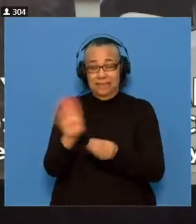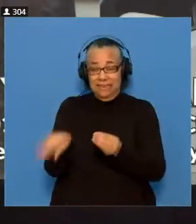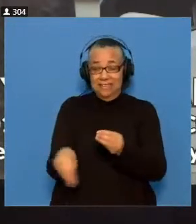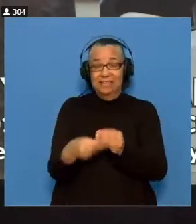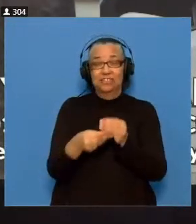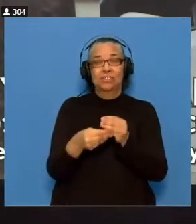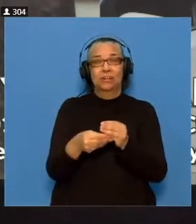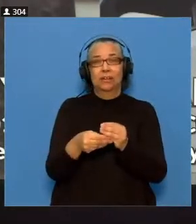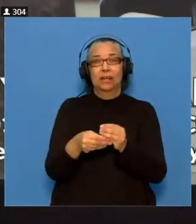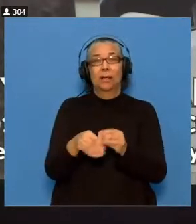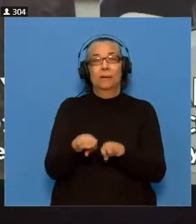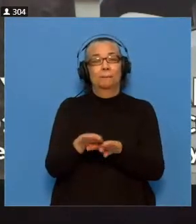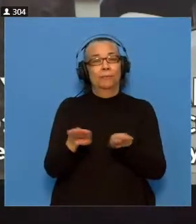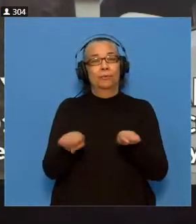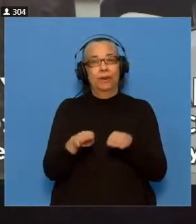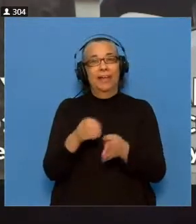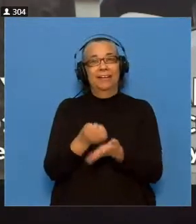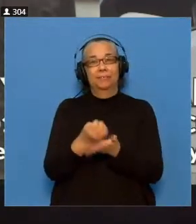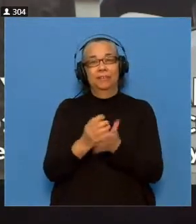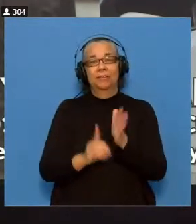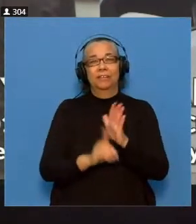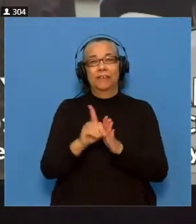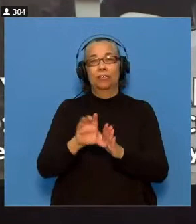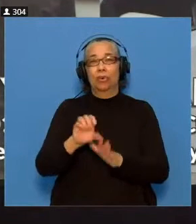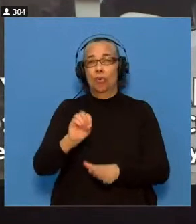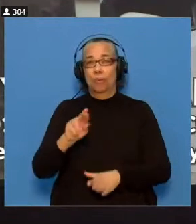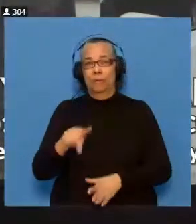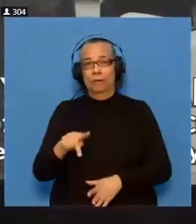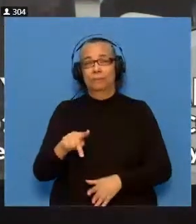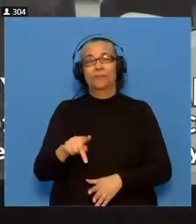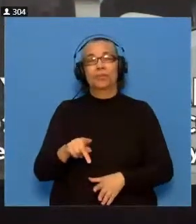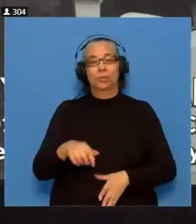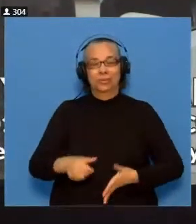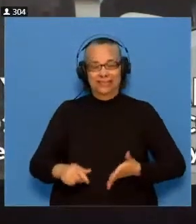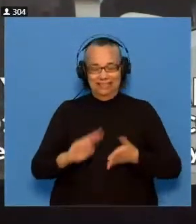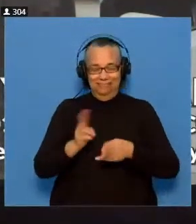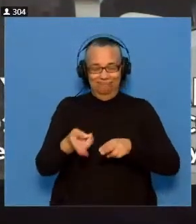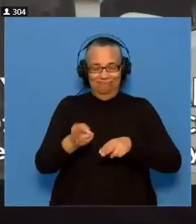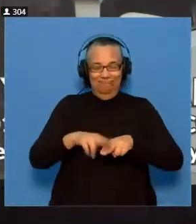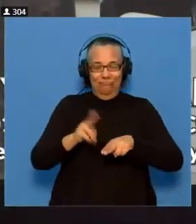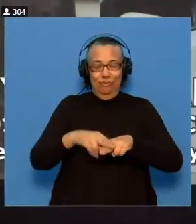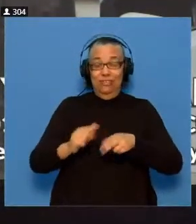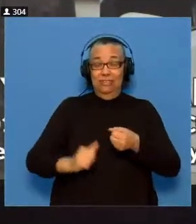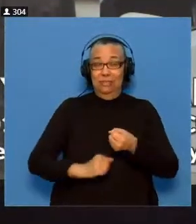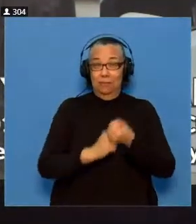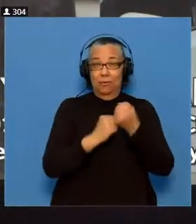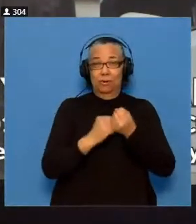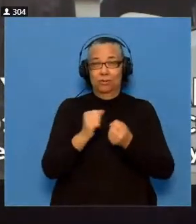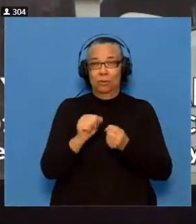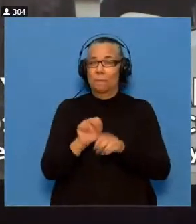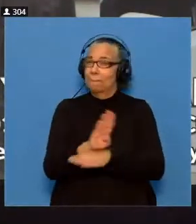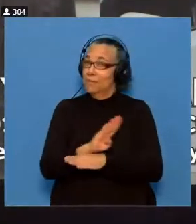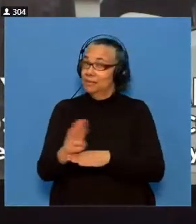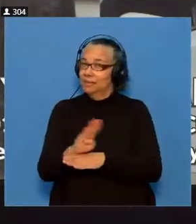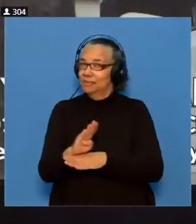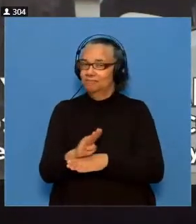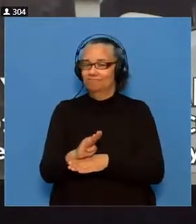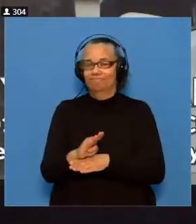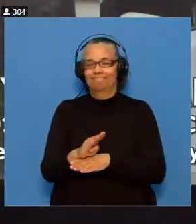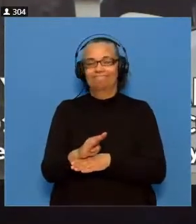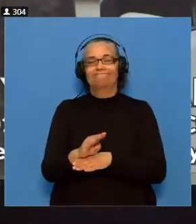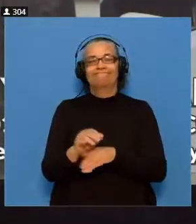the Bermuda Economic Development Corporation will extend and increase its support to businesses who are